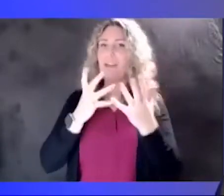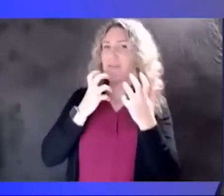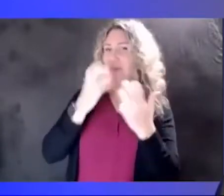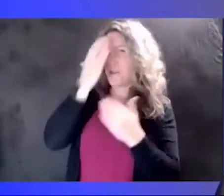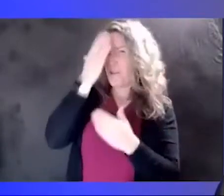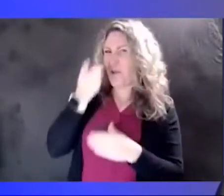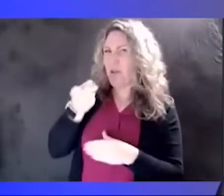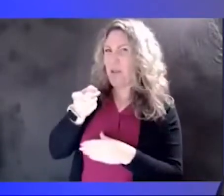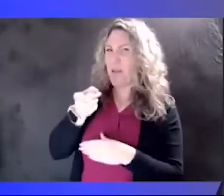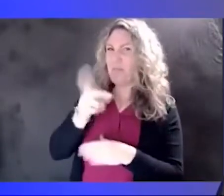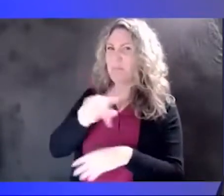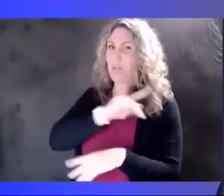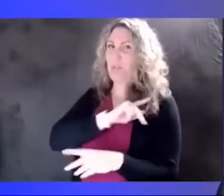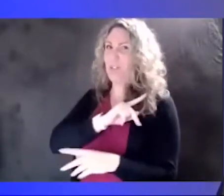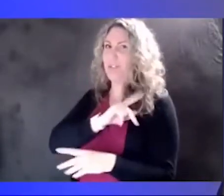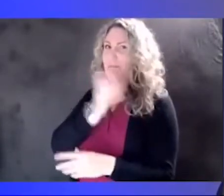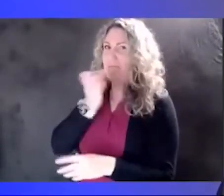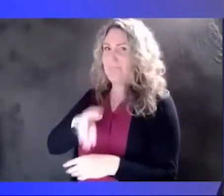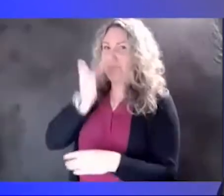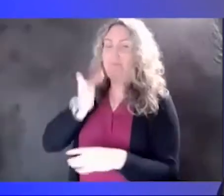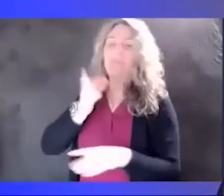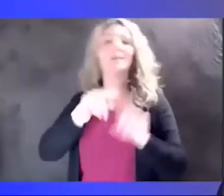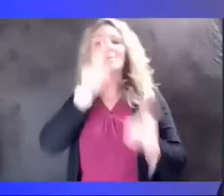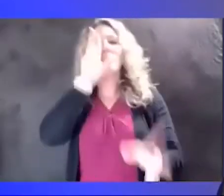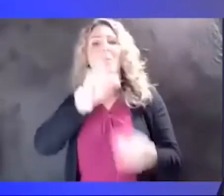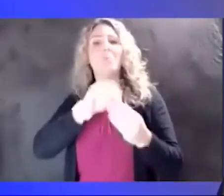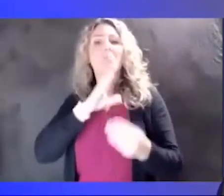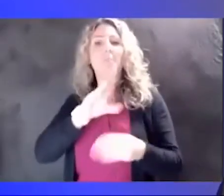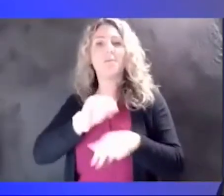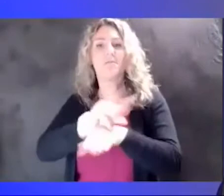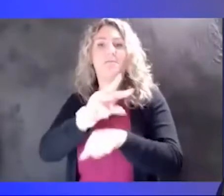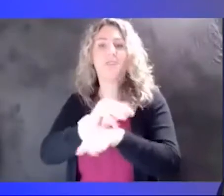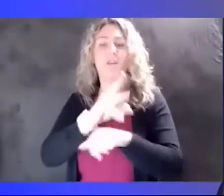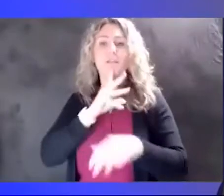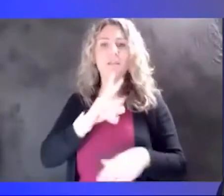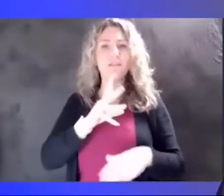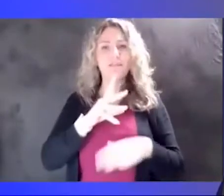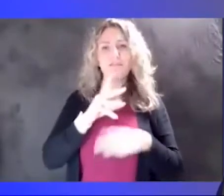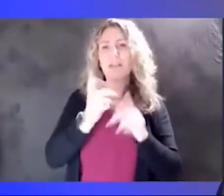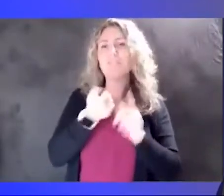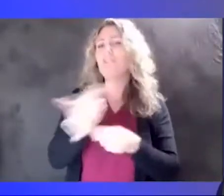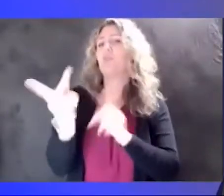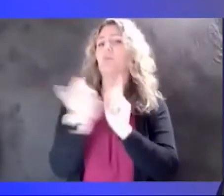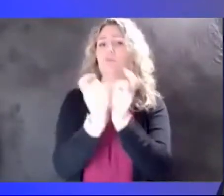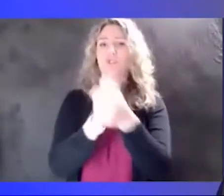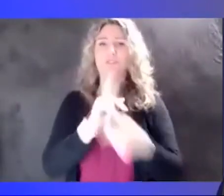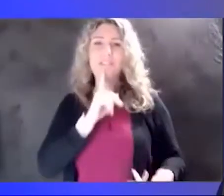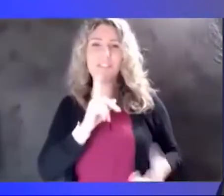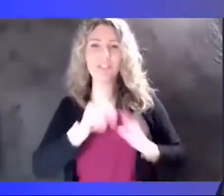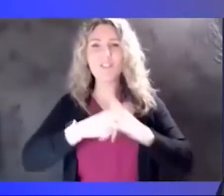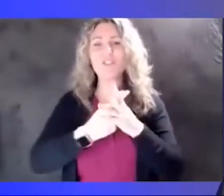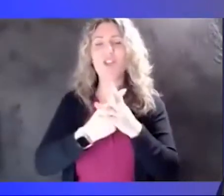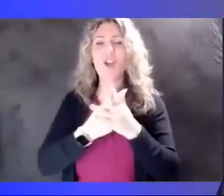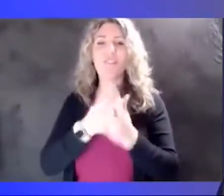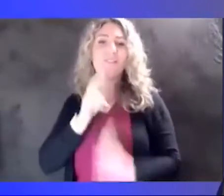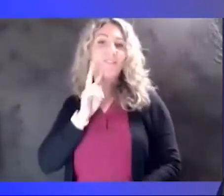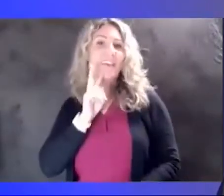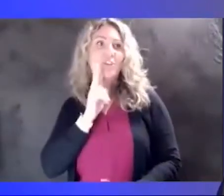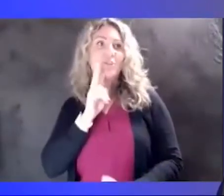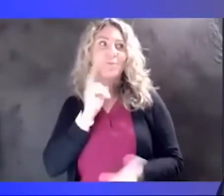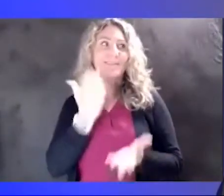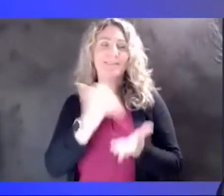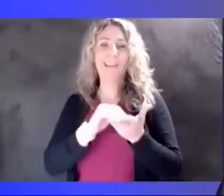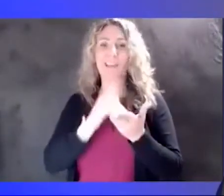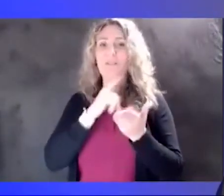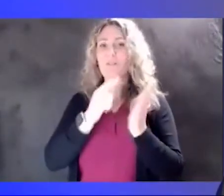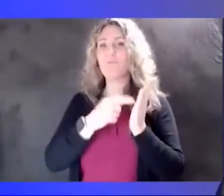but my overall general advice would be just make a couple changes. Start those vegetables up again once a day at